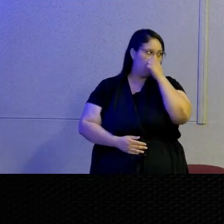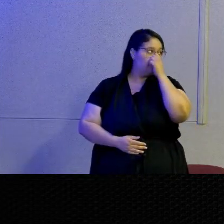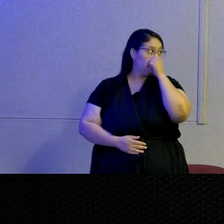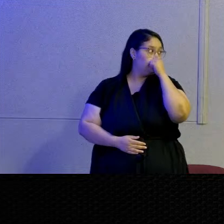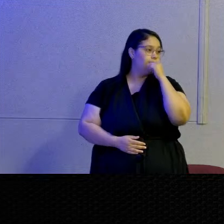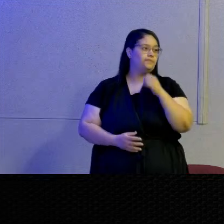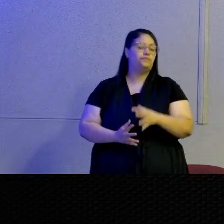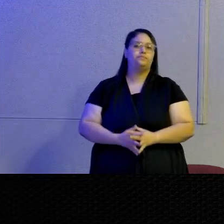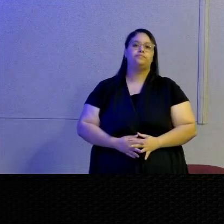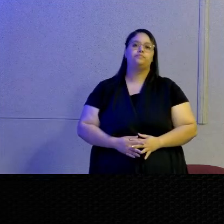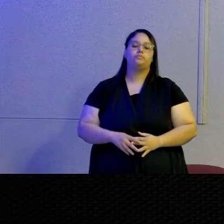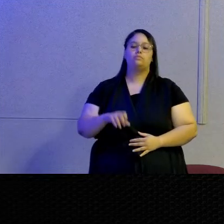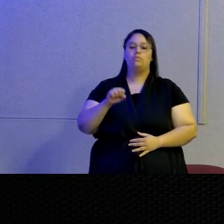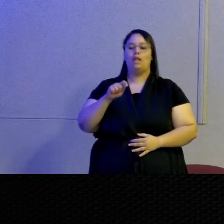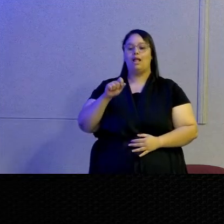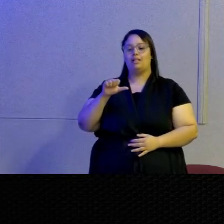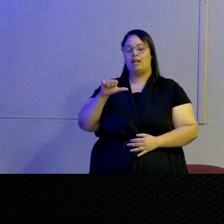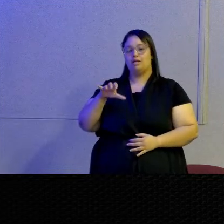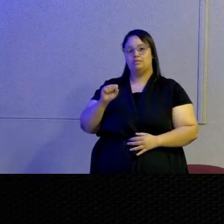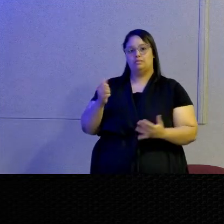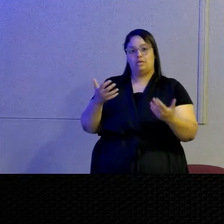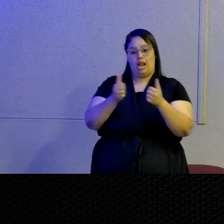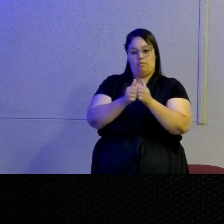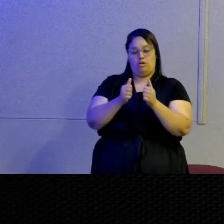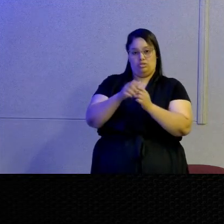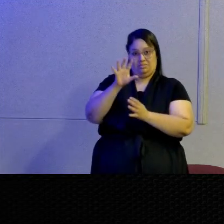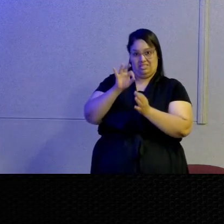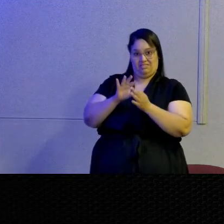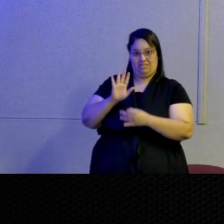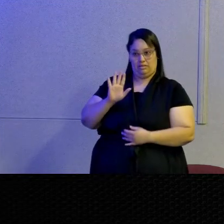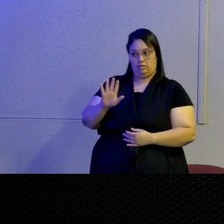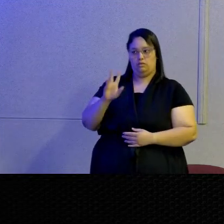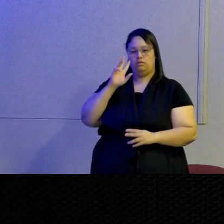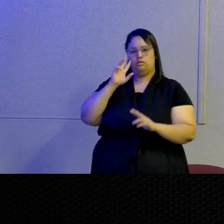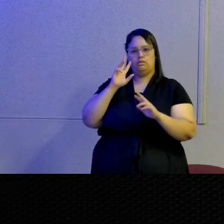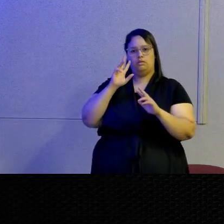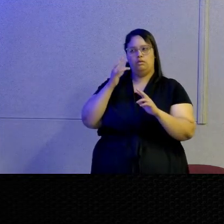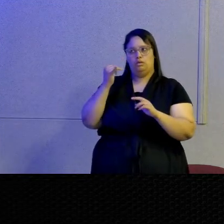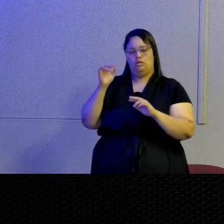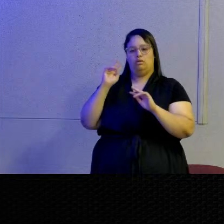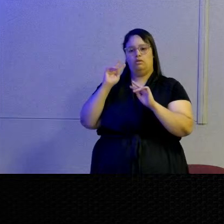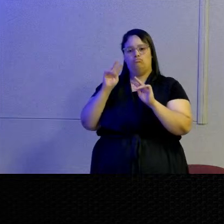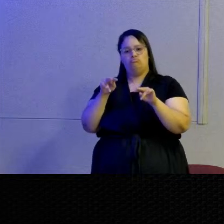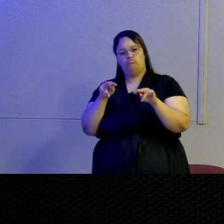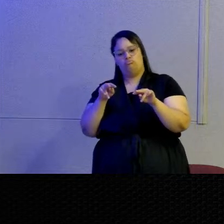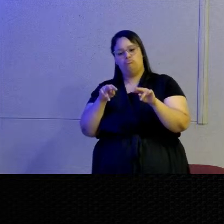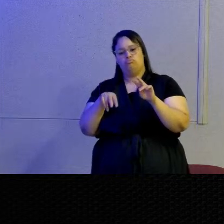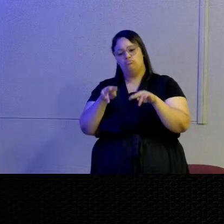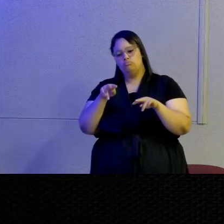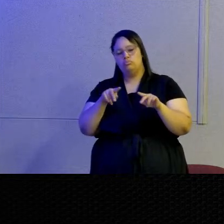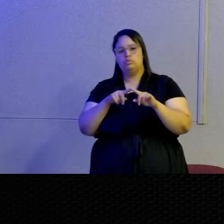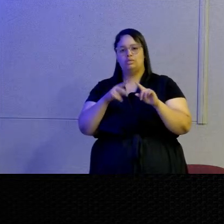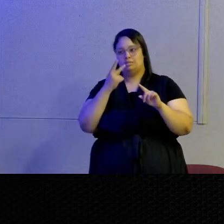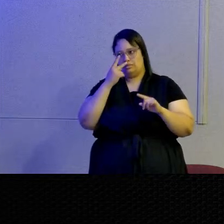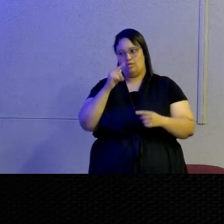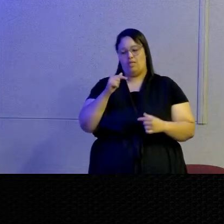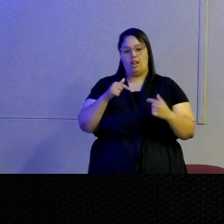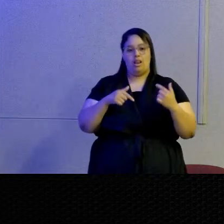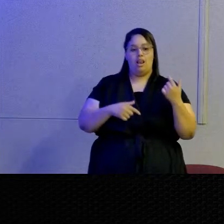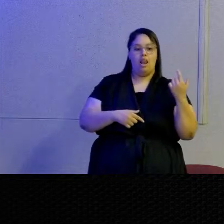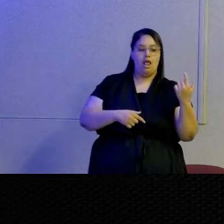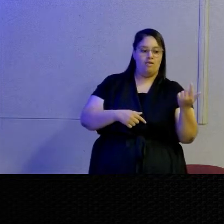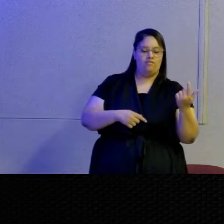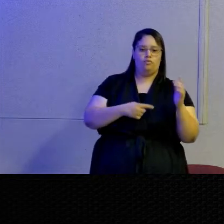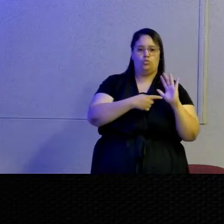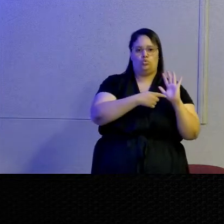And the Atlas collaboration in particular has been looking at this, and the left plot shows that there is